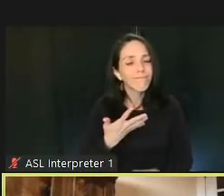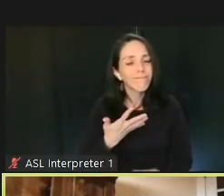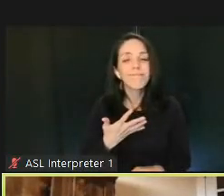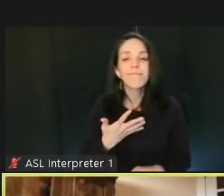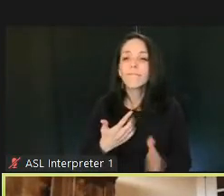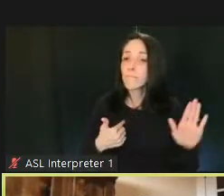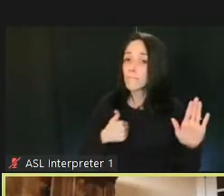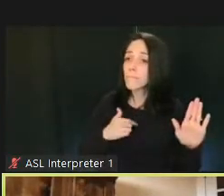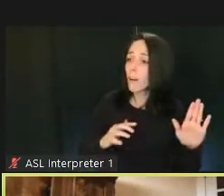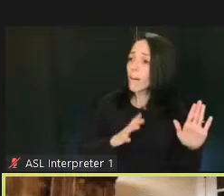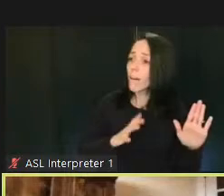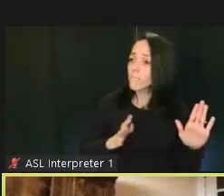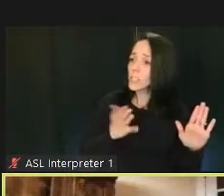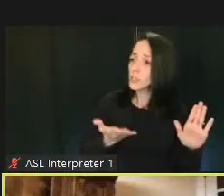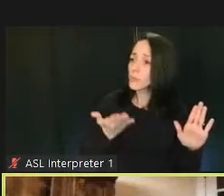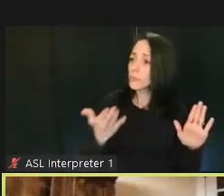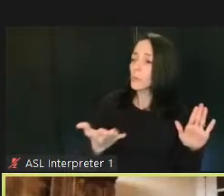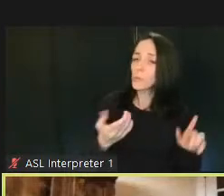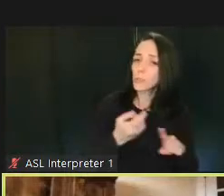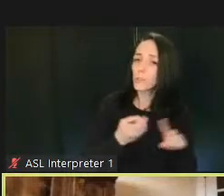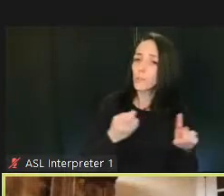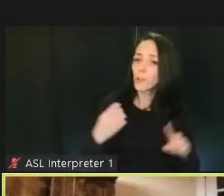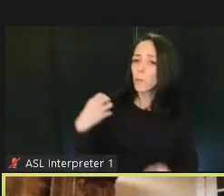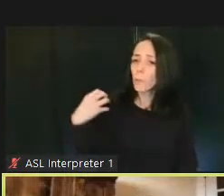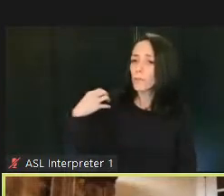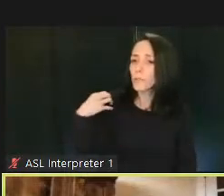can, right. Yes,